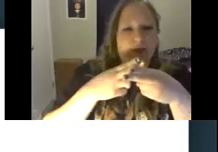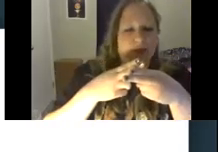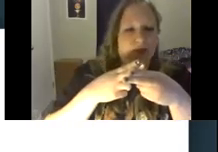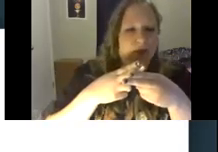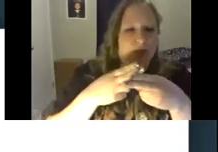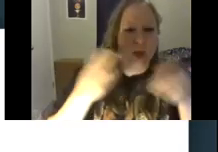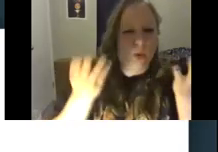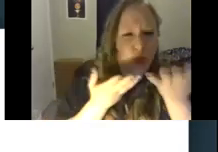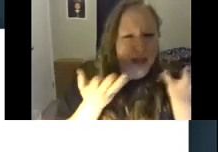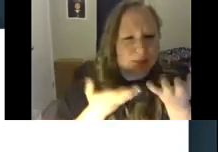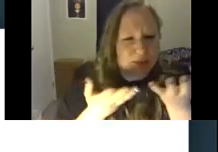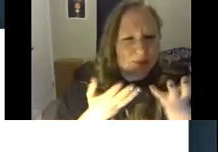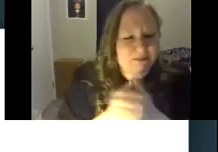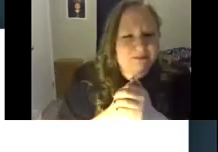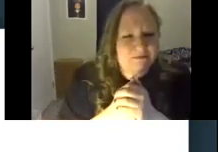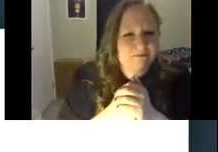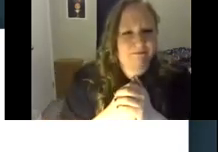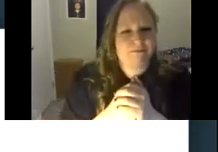Name, what?